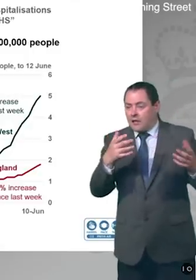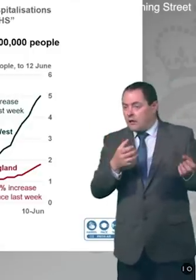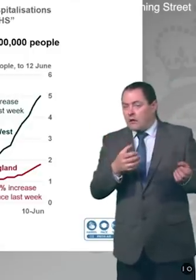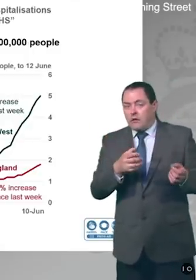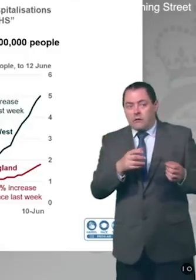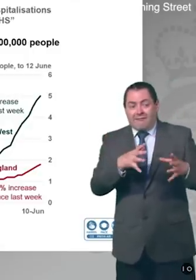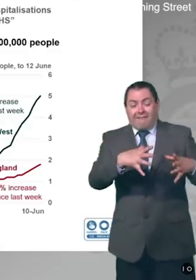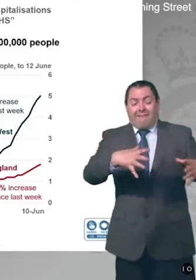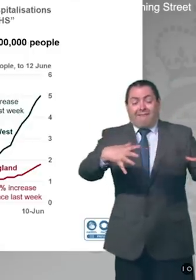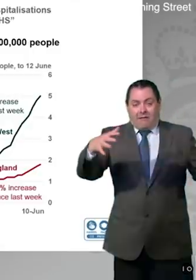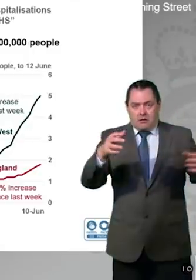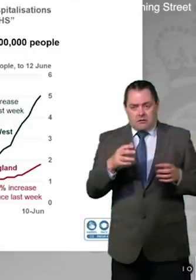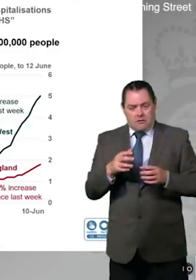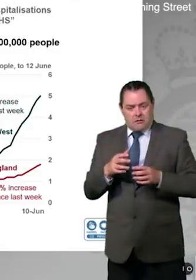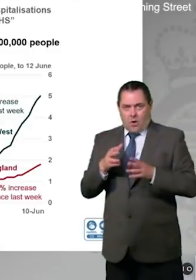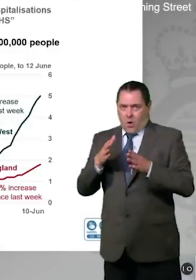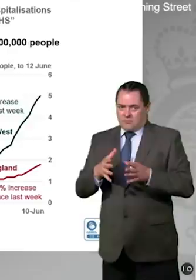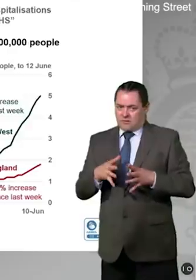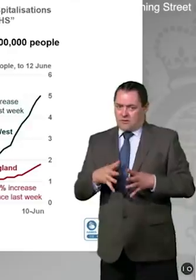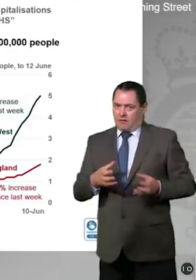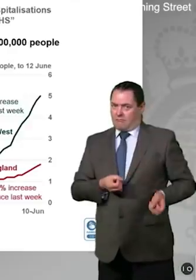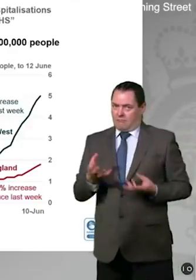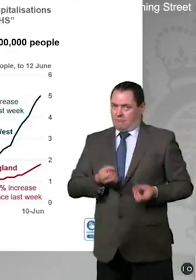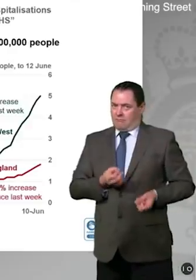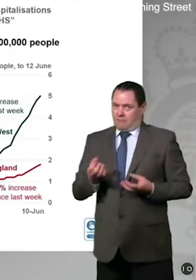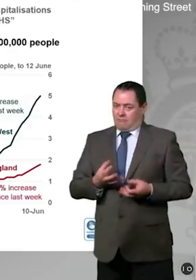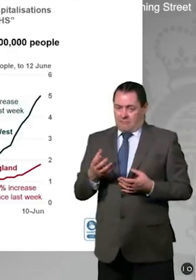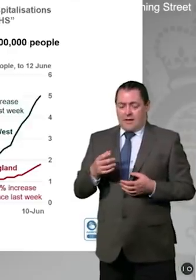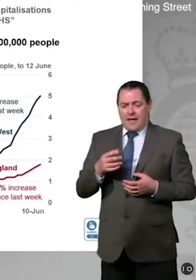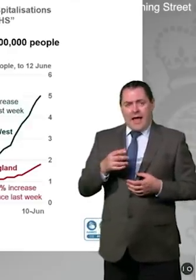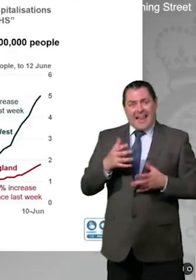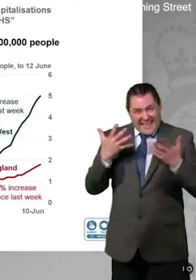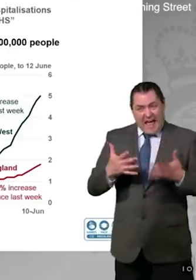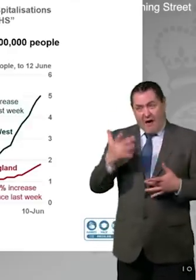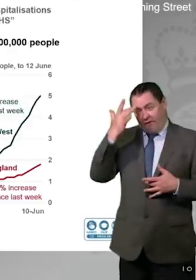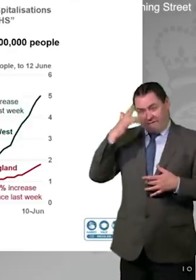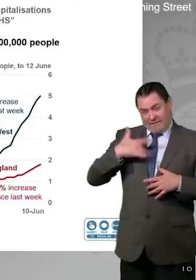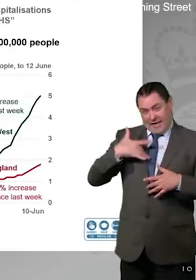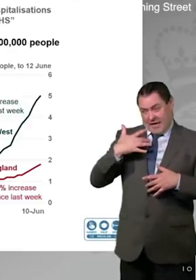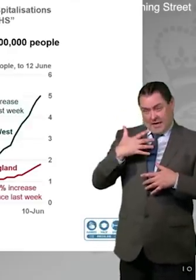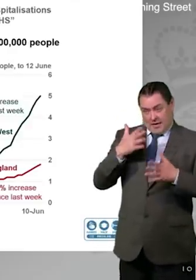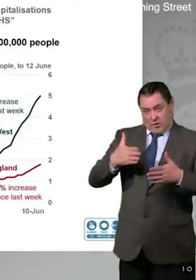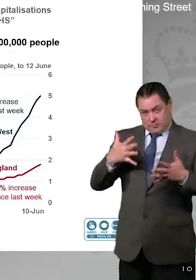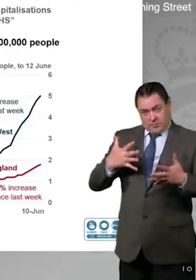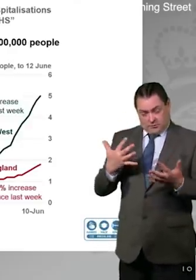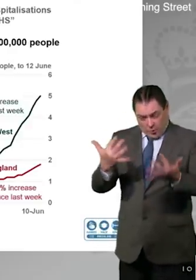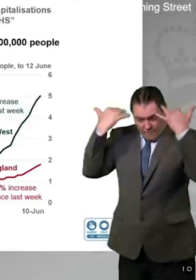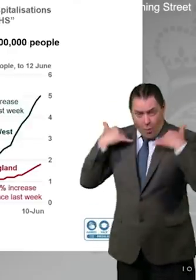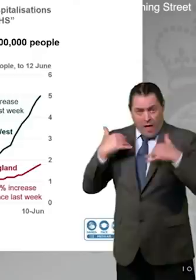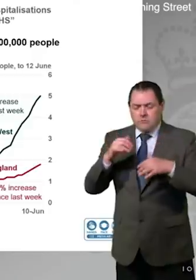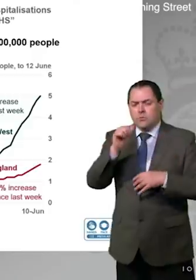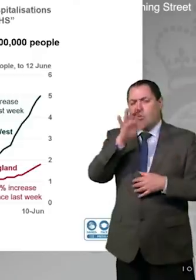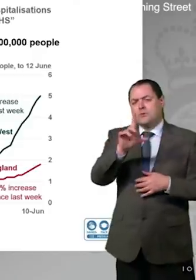of the NHS is likely, if this continues on an exponential path, and in particular, if that then accelerated further due to